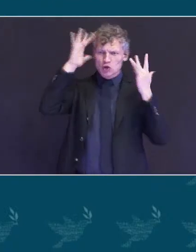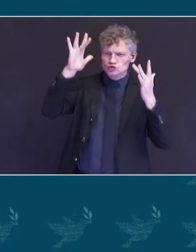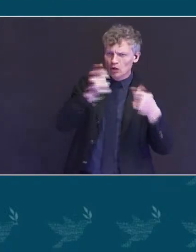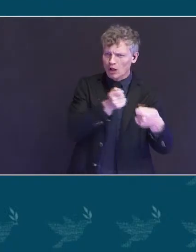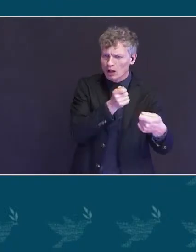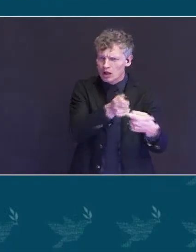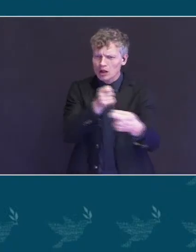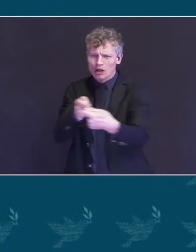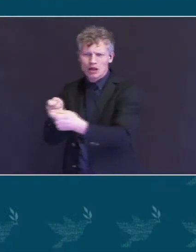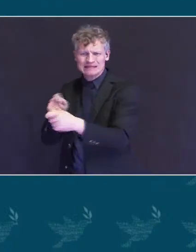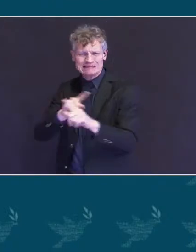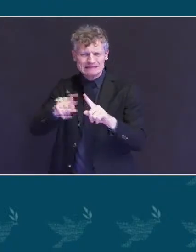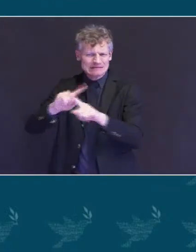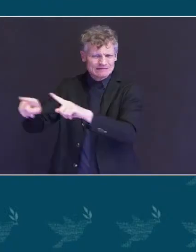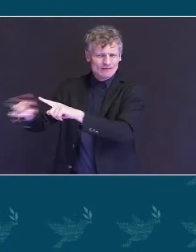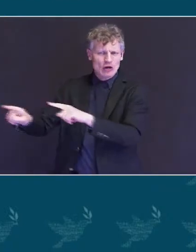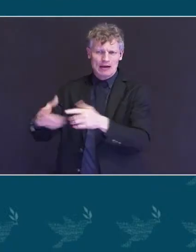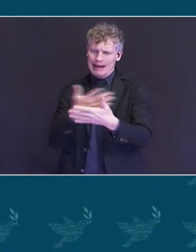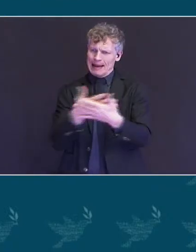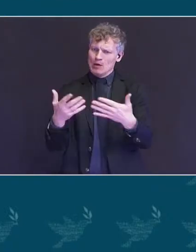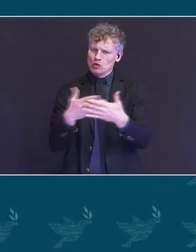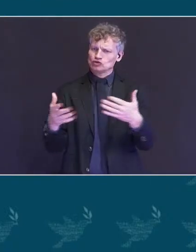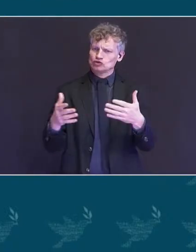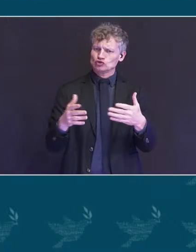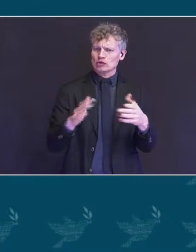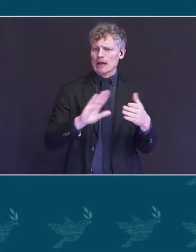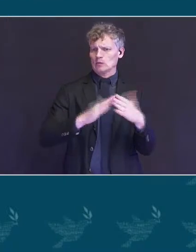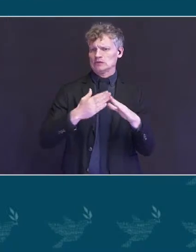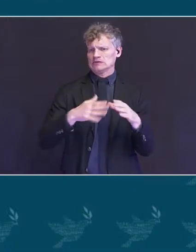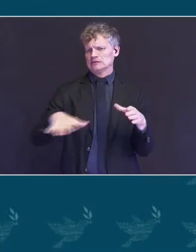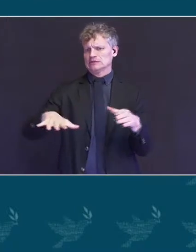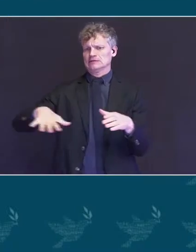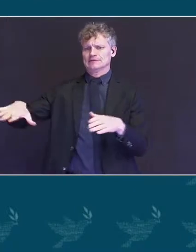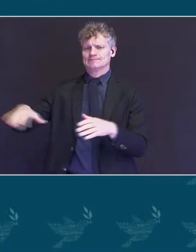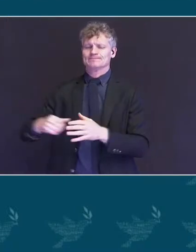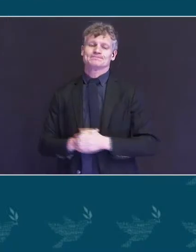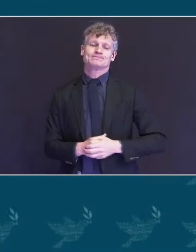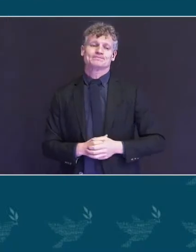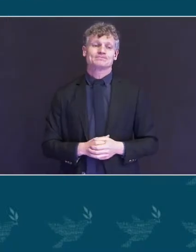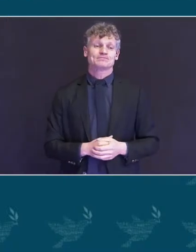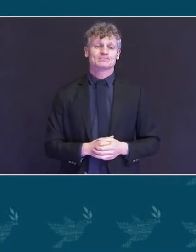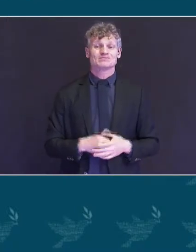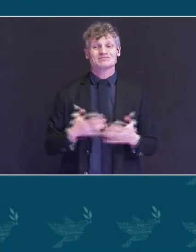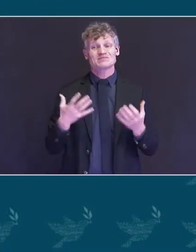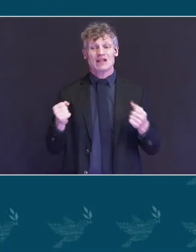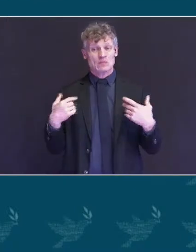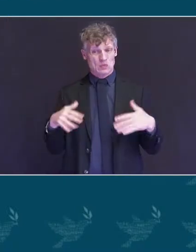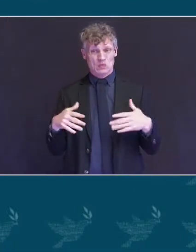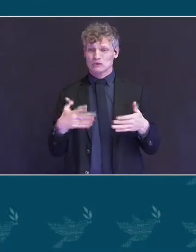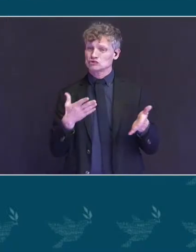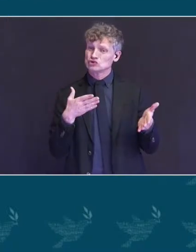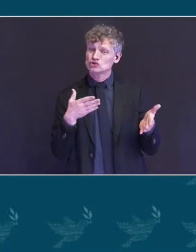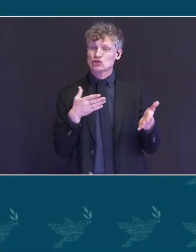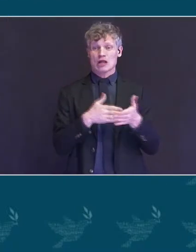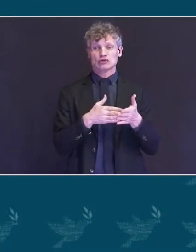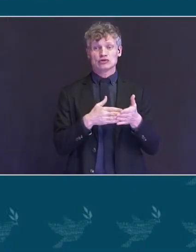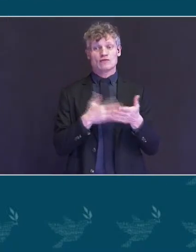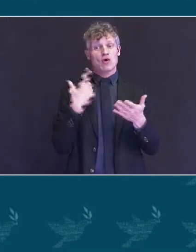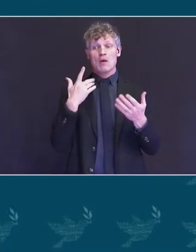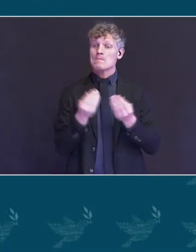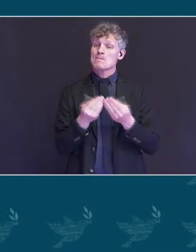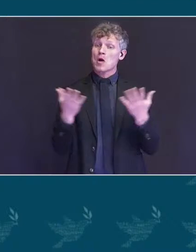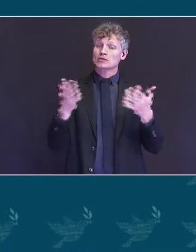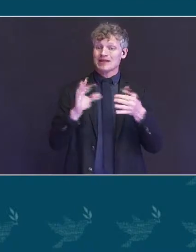technology presents exciting opportunities, there are still critical challenges that must be addressed to ensure multilingual education is